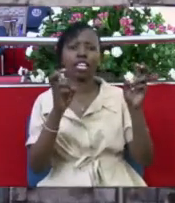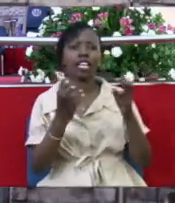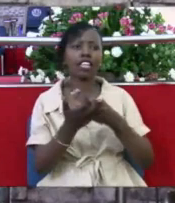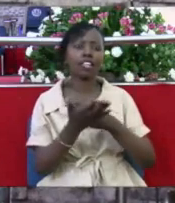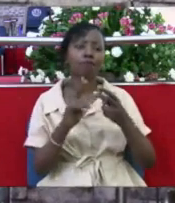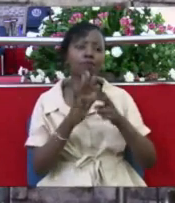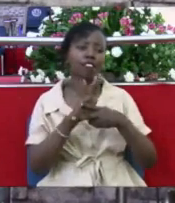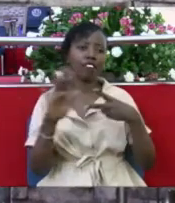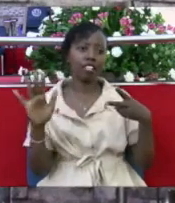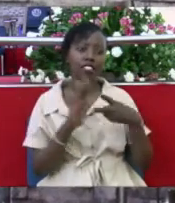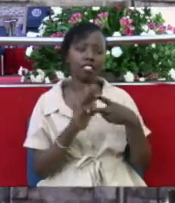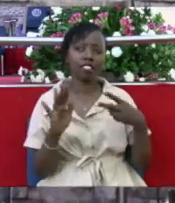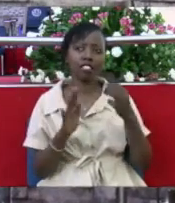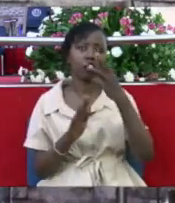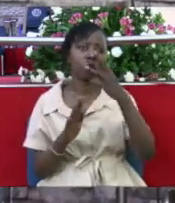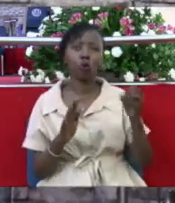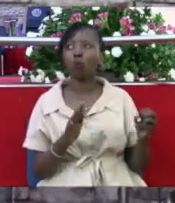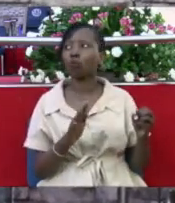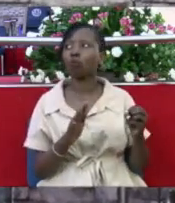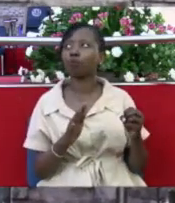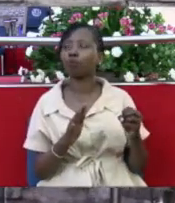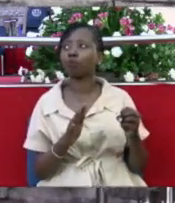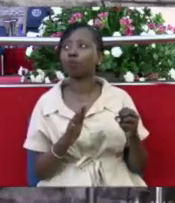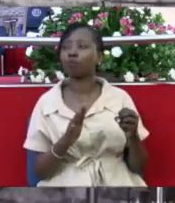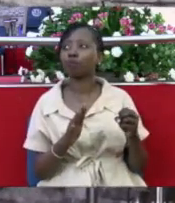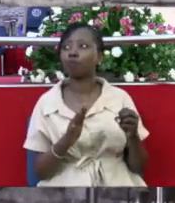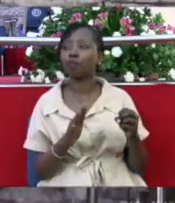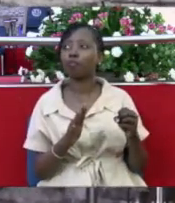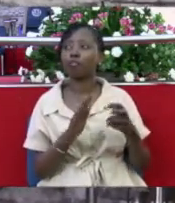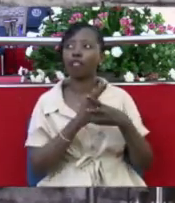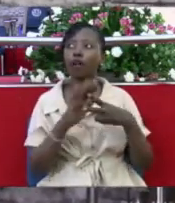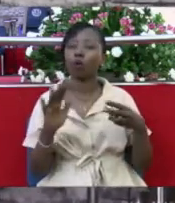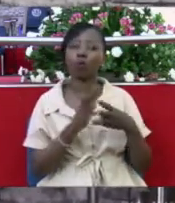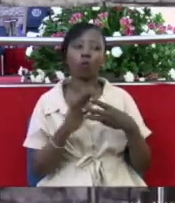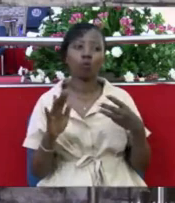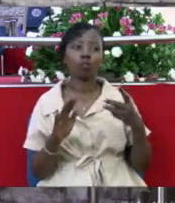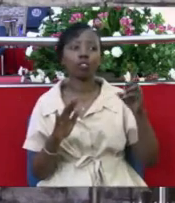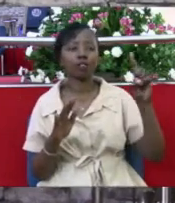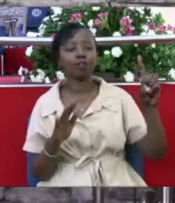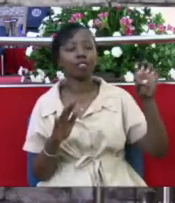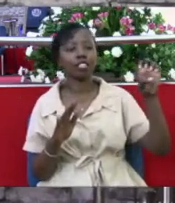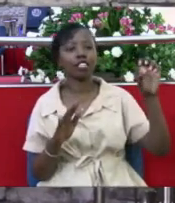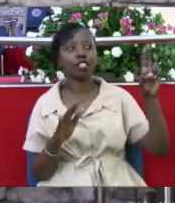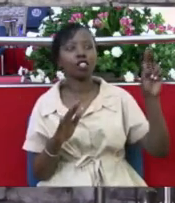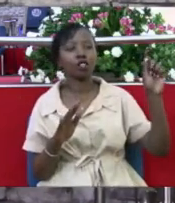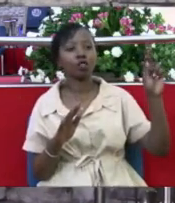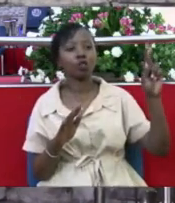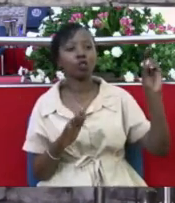letu linaangazia, was in Deuteronomy chapter 11 verse 1. Ilikuwa kitabu cha